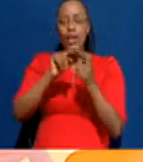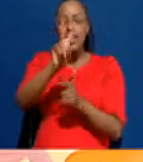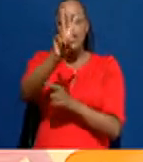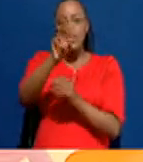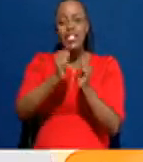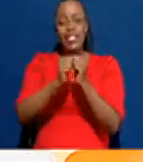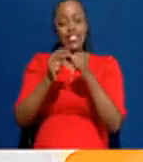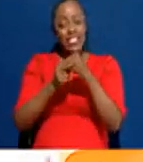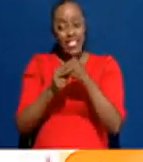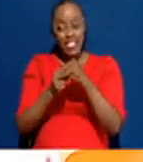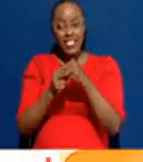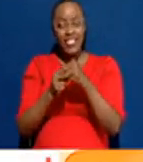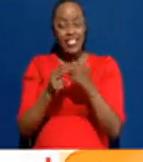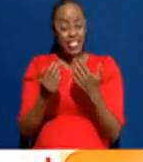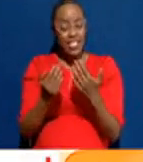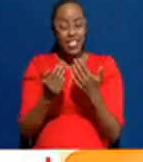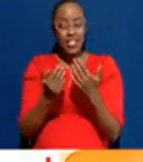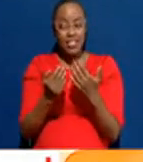2017. Yes.